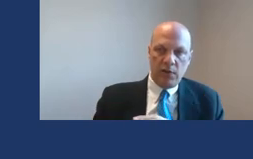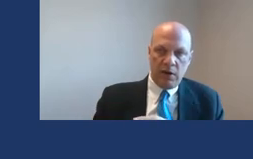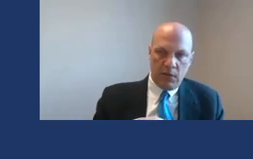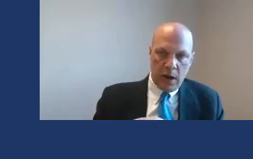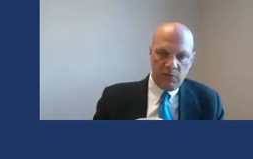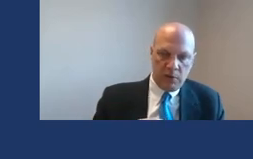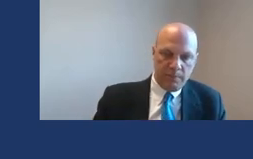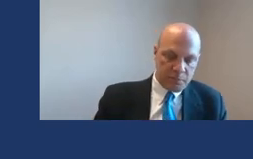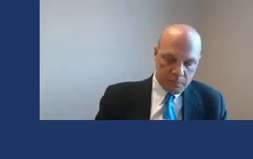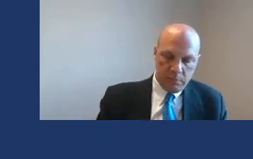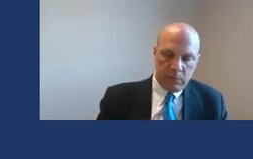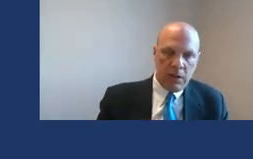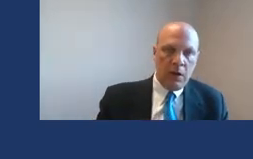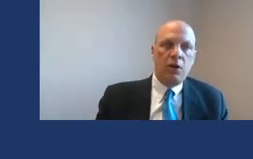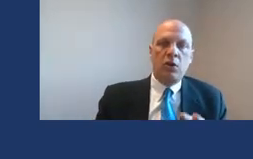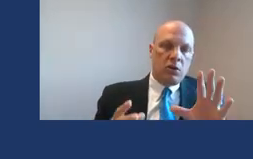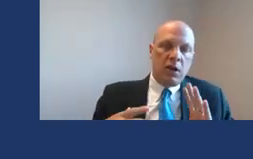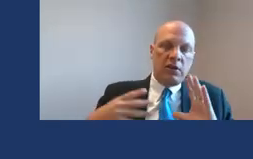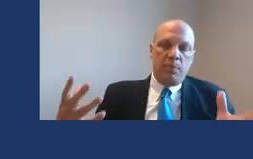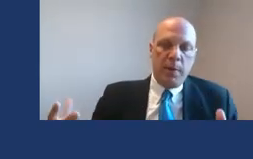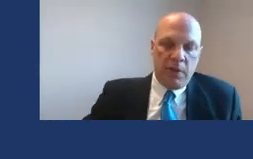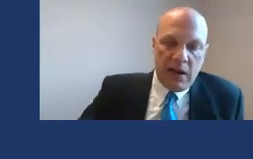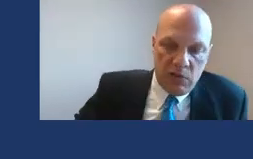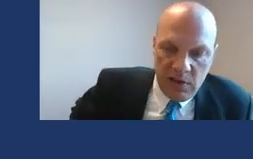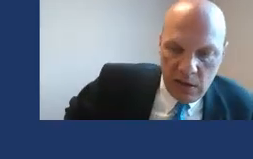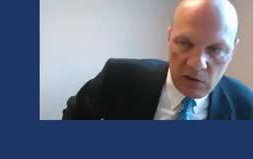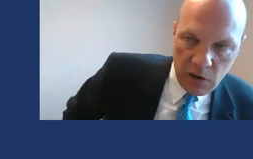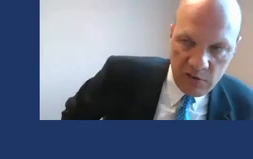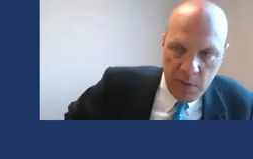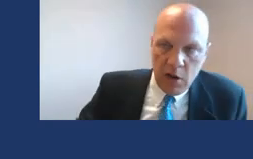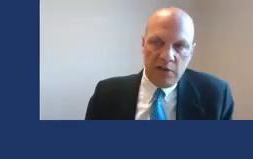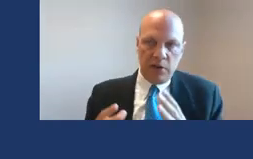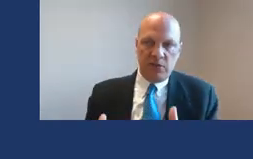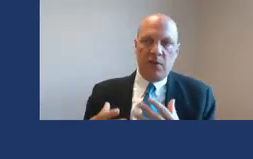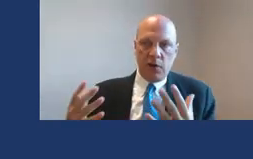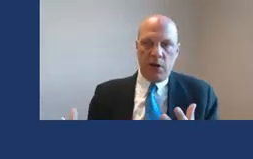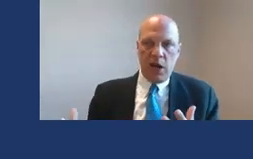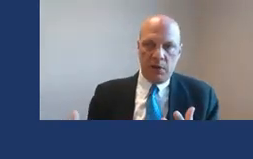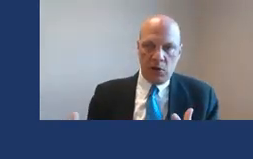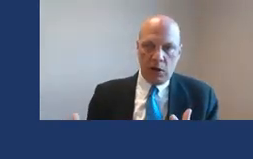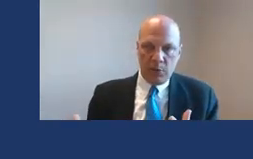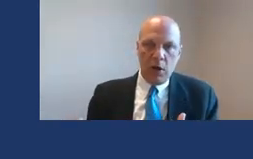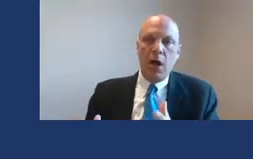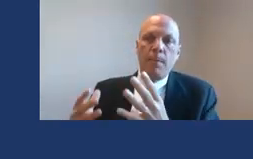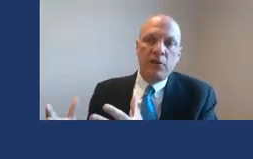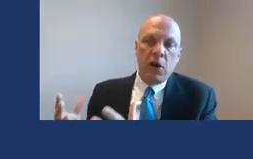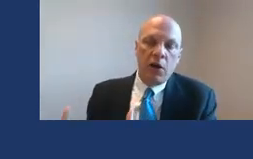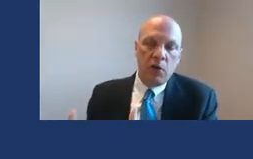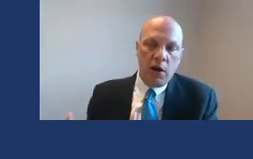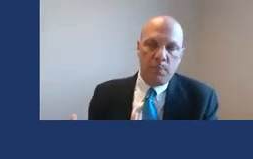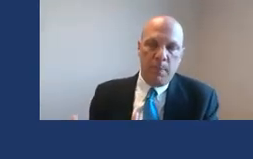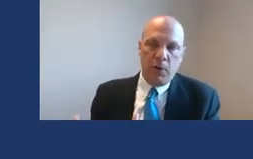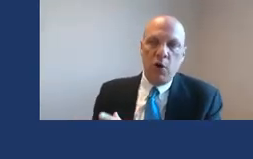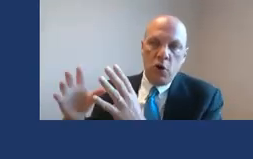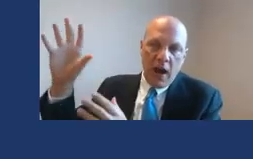legal end-of-life option. It's the people that actually take the drugs because their suffering became intolerable. But it's